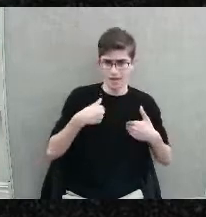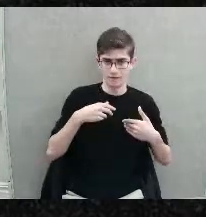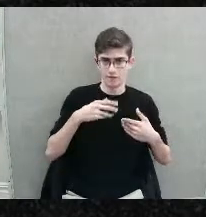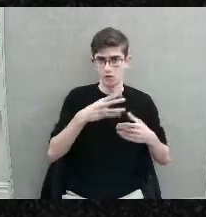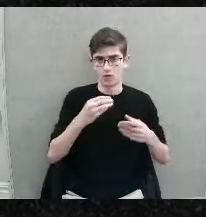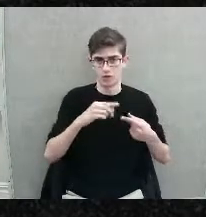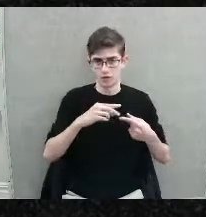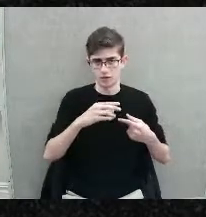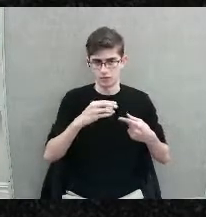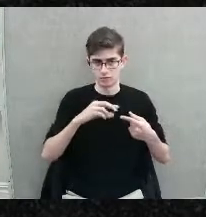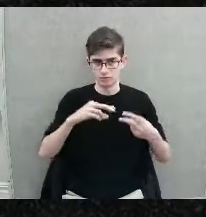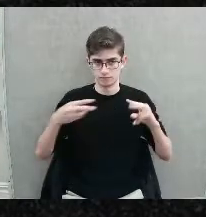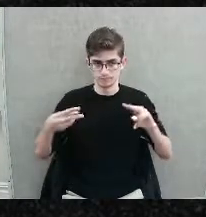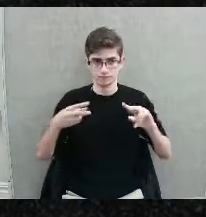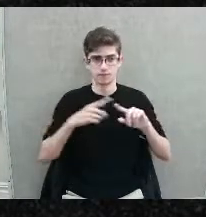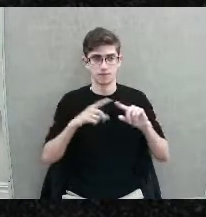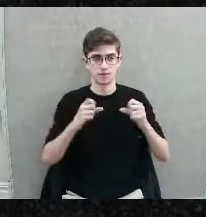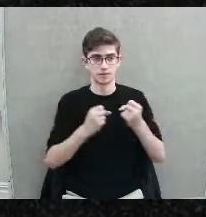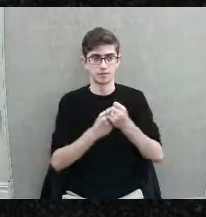all